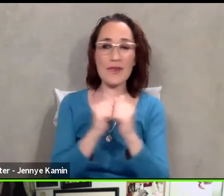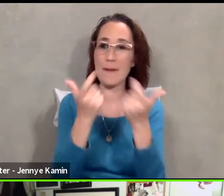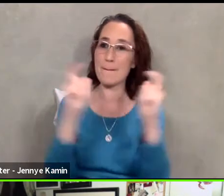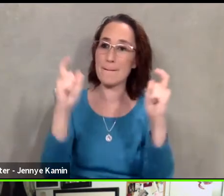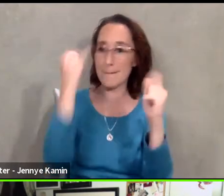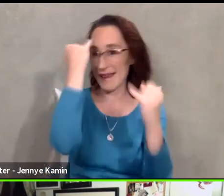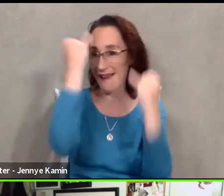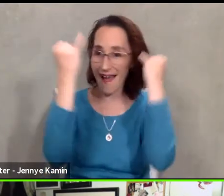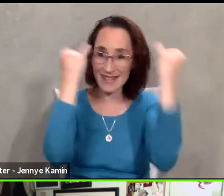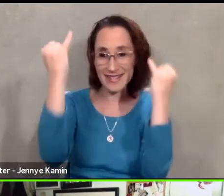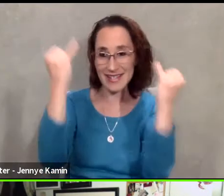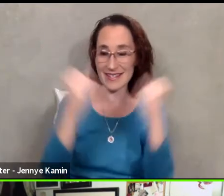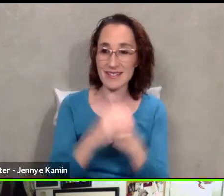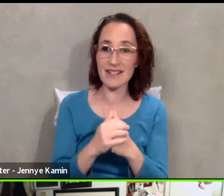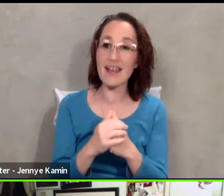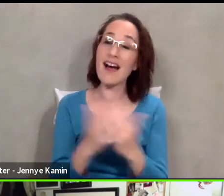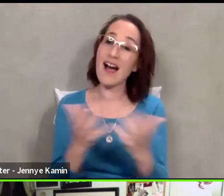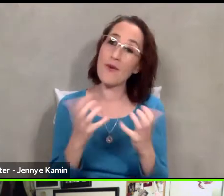those sketches, but I haven't yet.